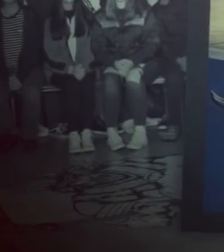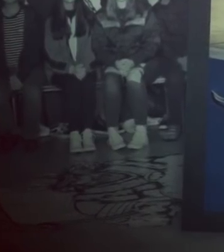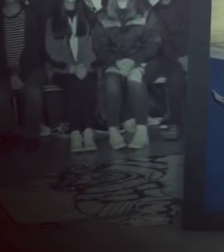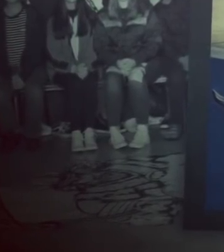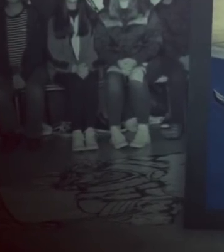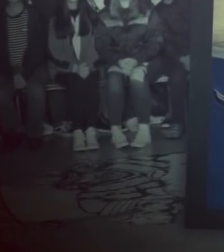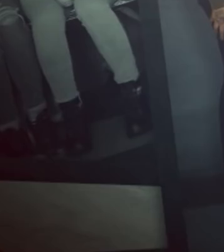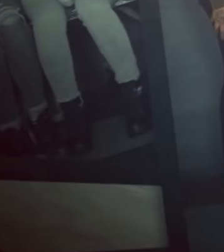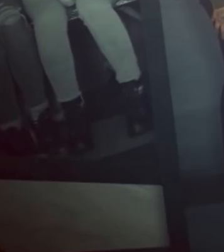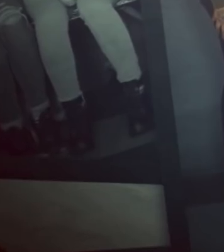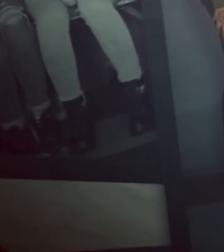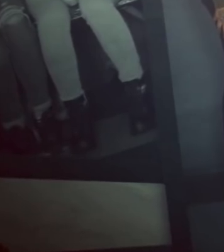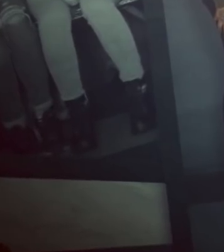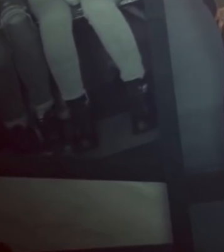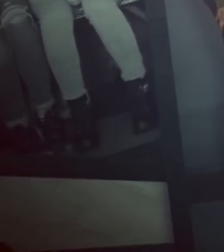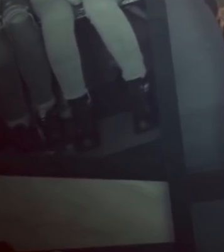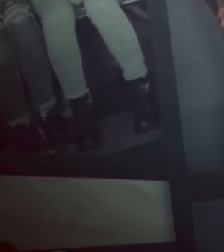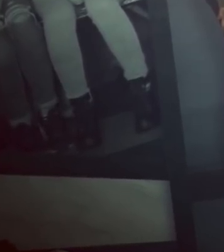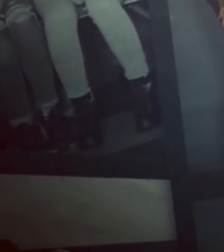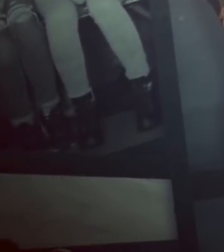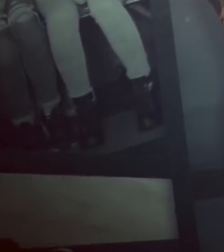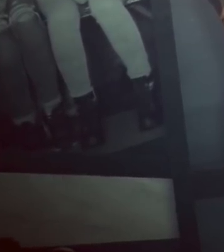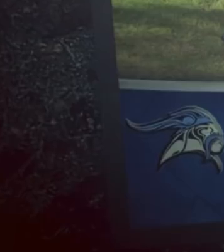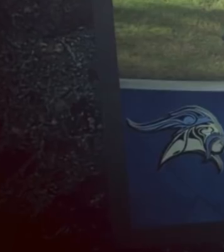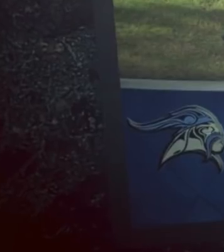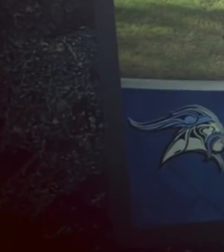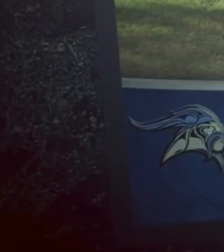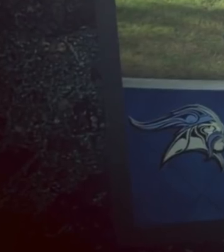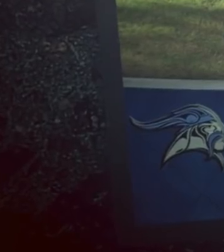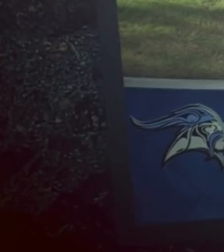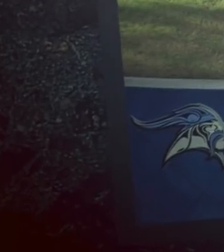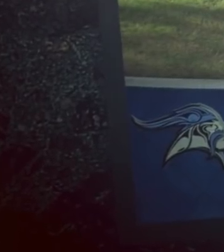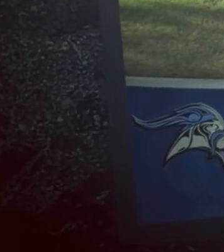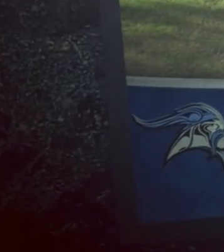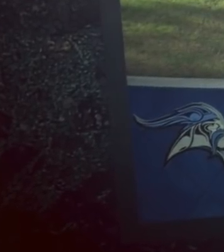do all that you dream I